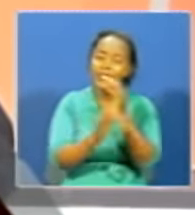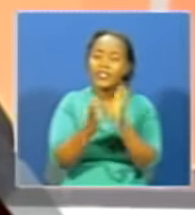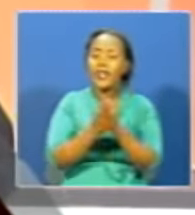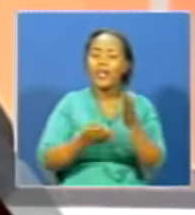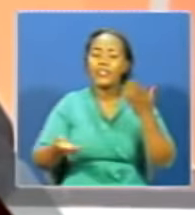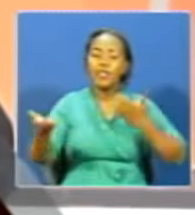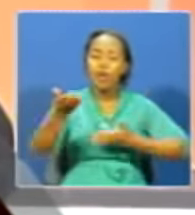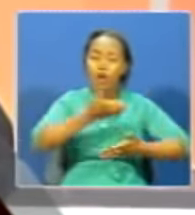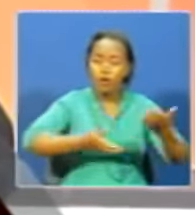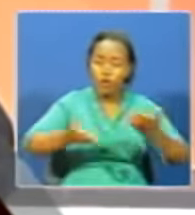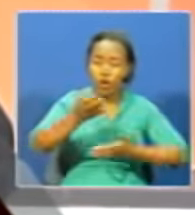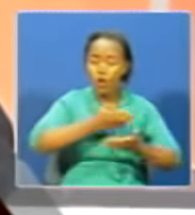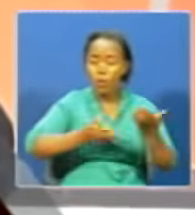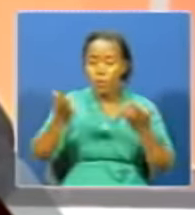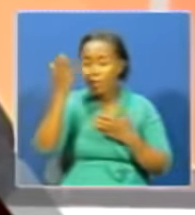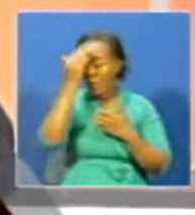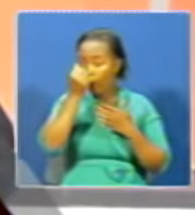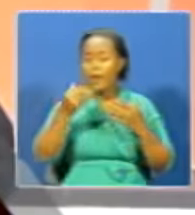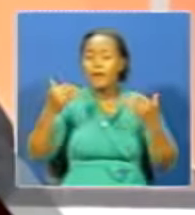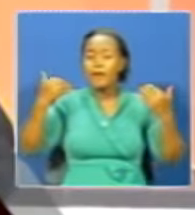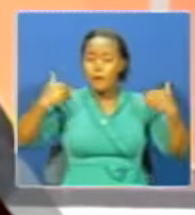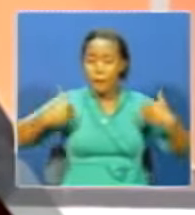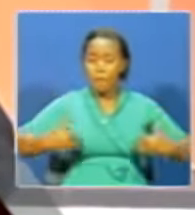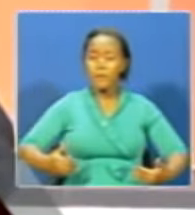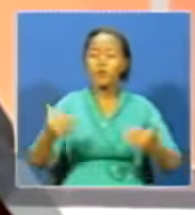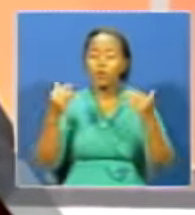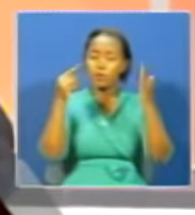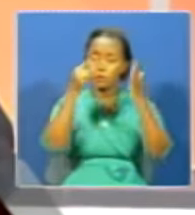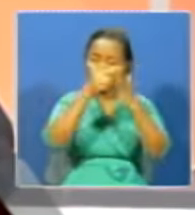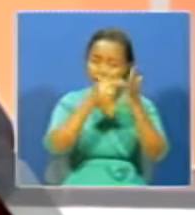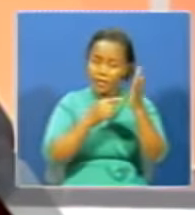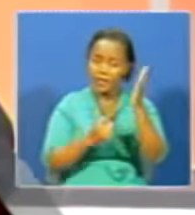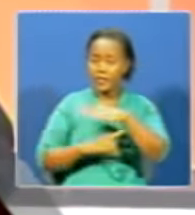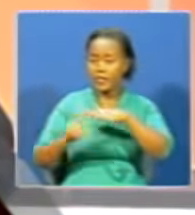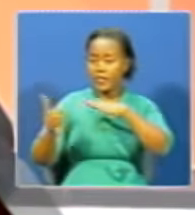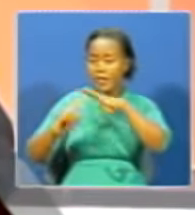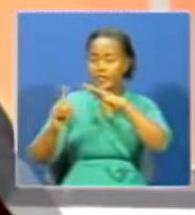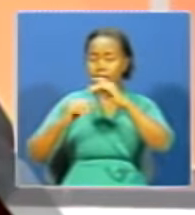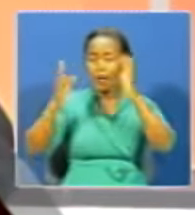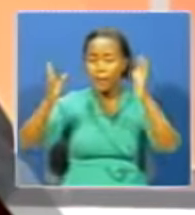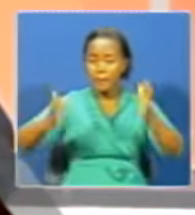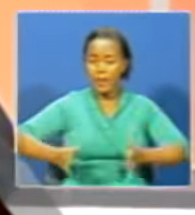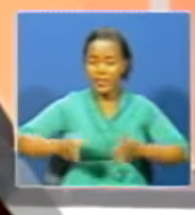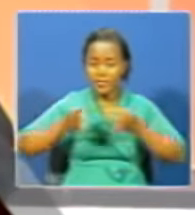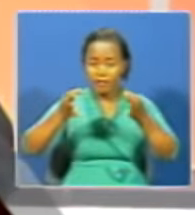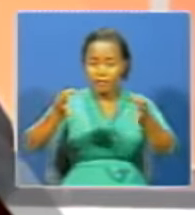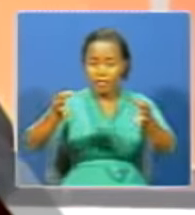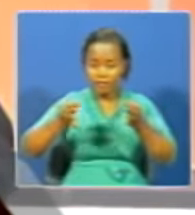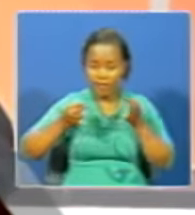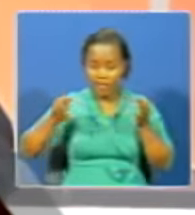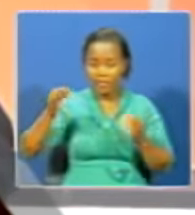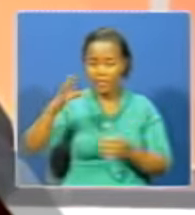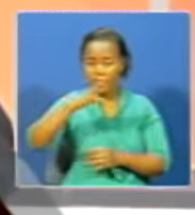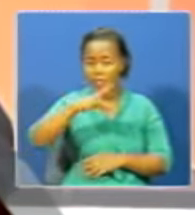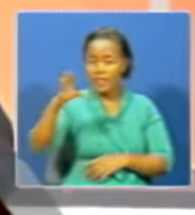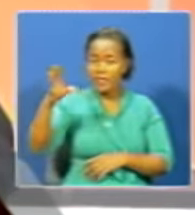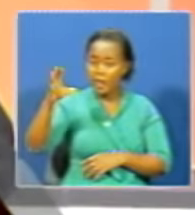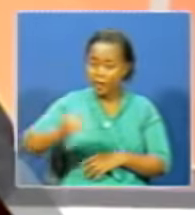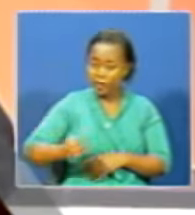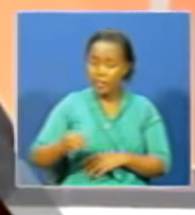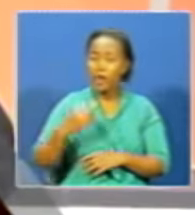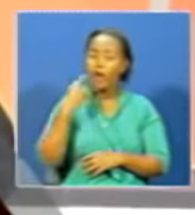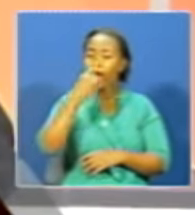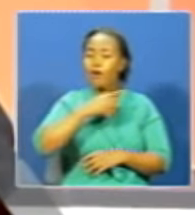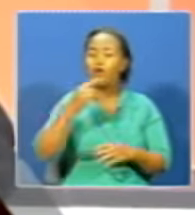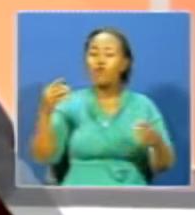that I was rated as a minister for finance in Africa who had presided